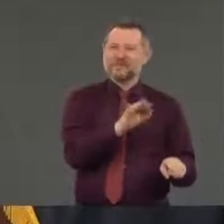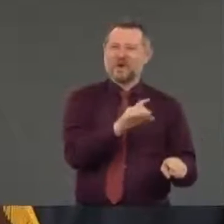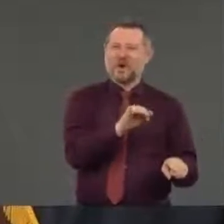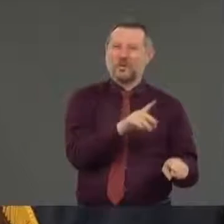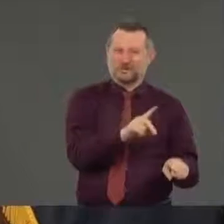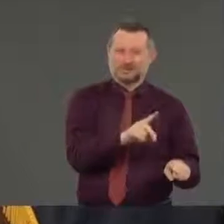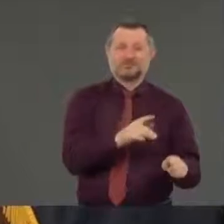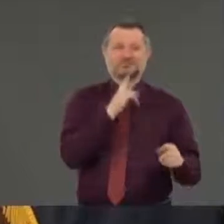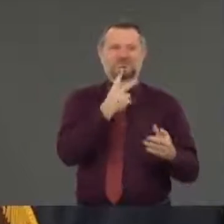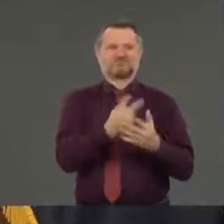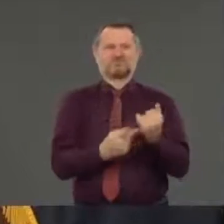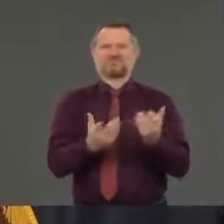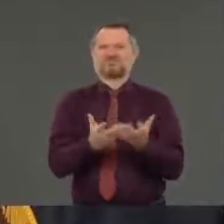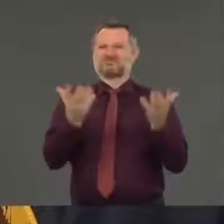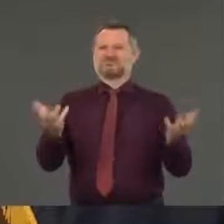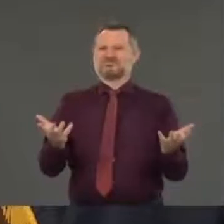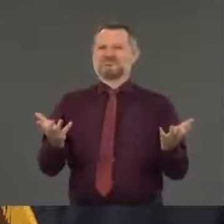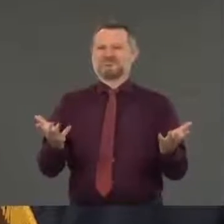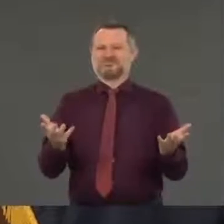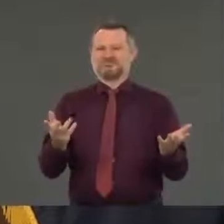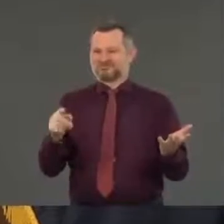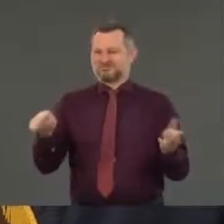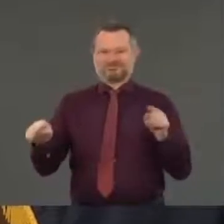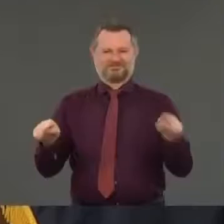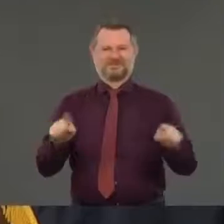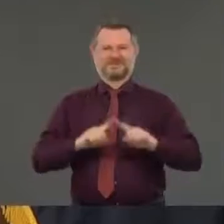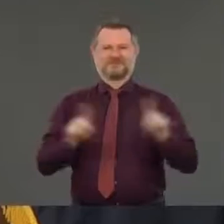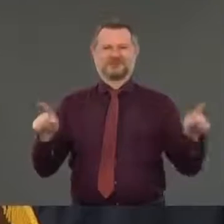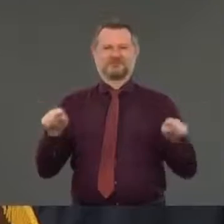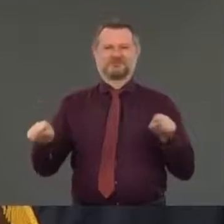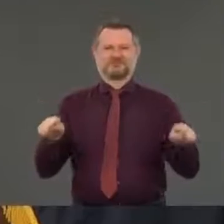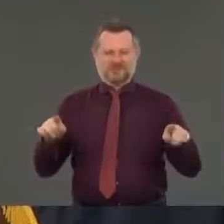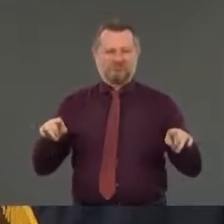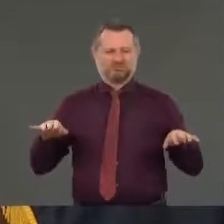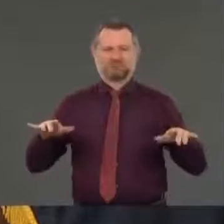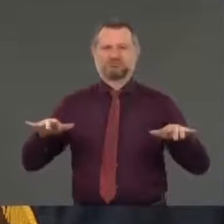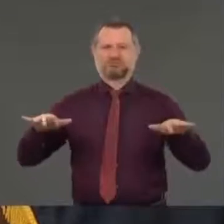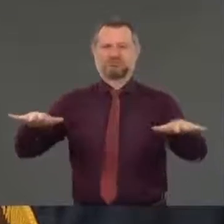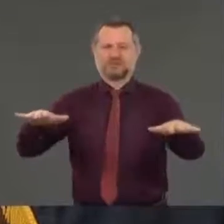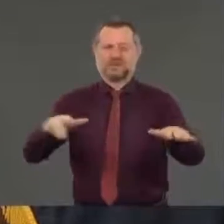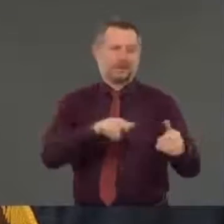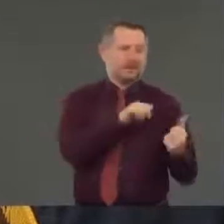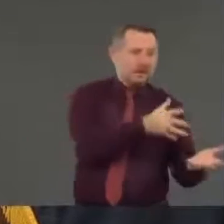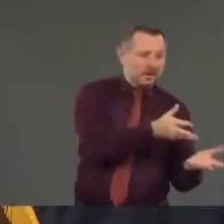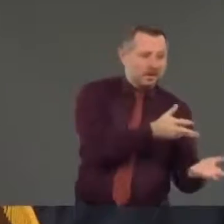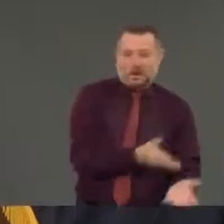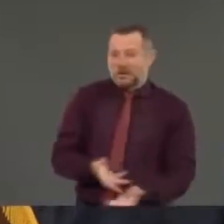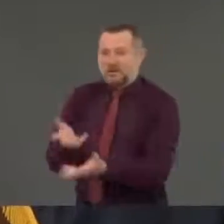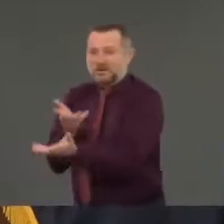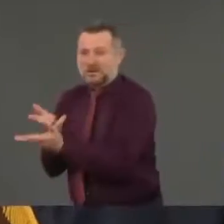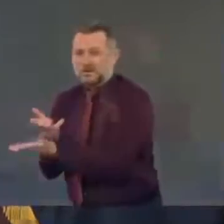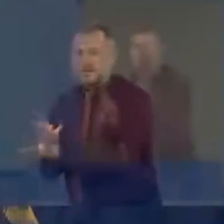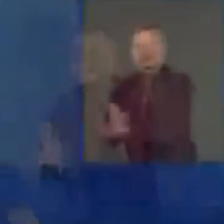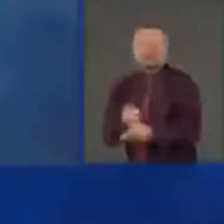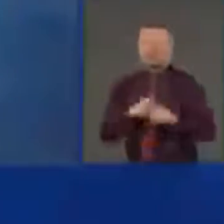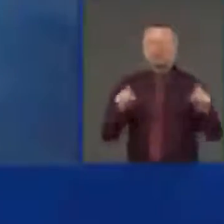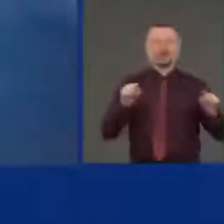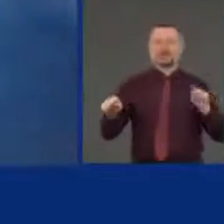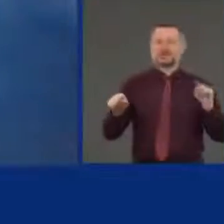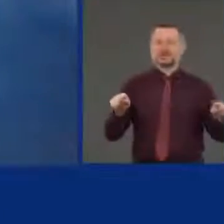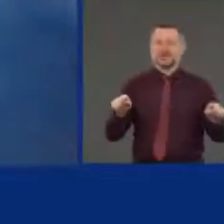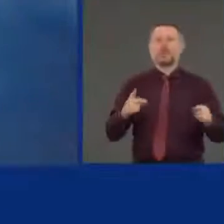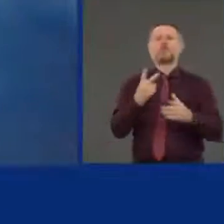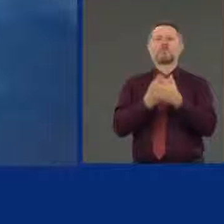murder. So we have two different situations that are going on. We're handling both separately. There's obviously a convergence at one